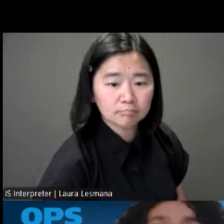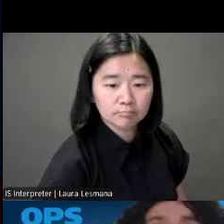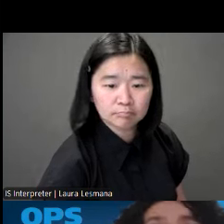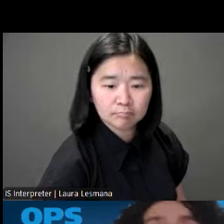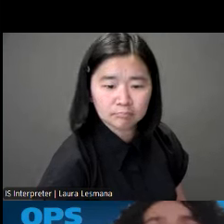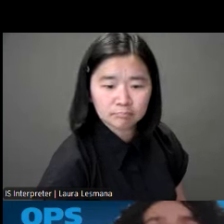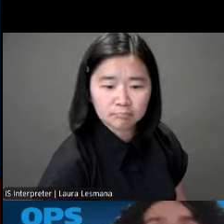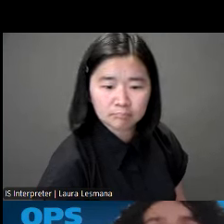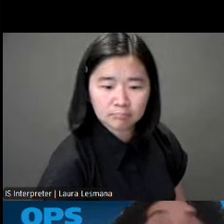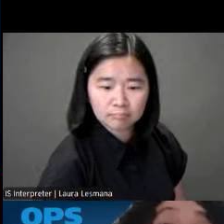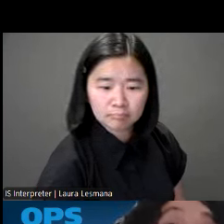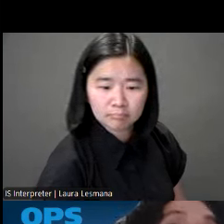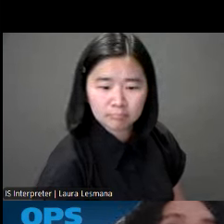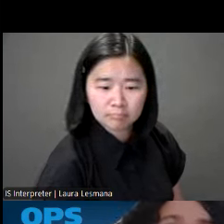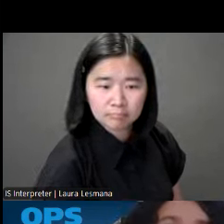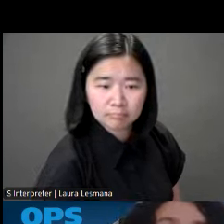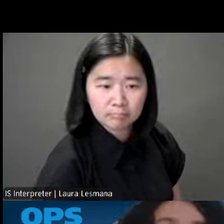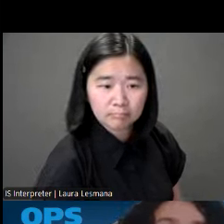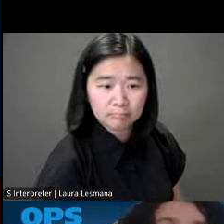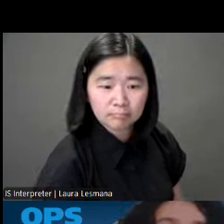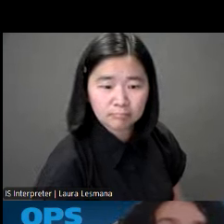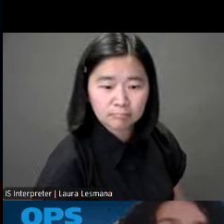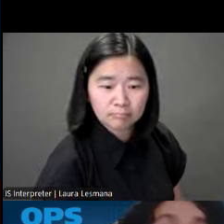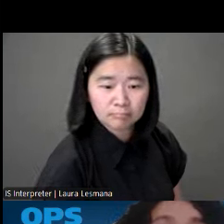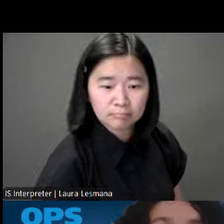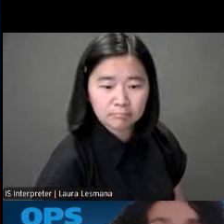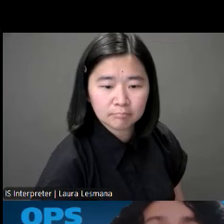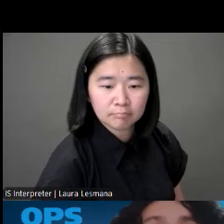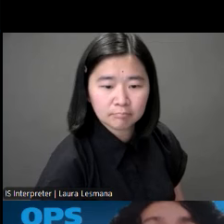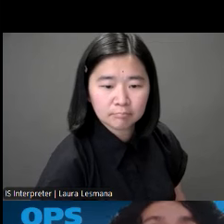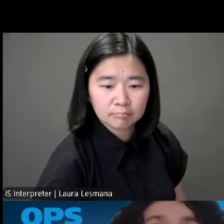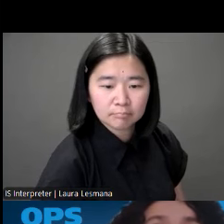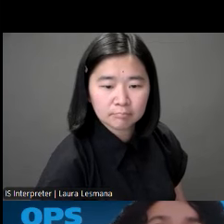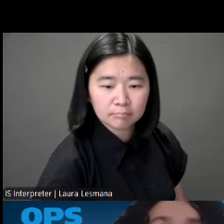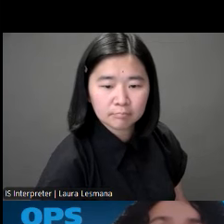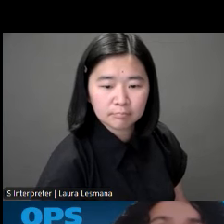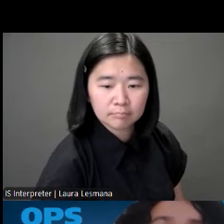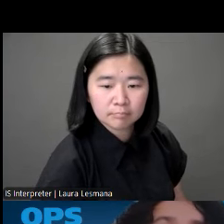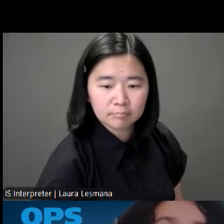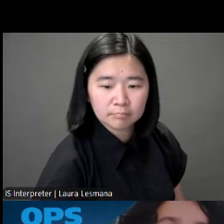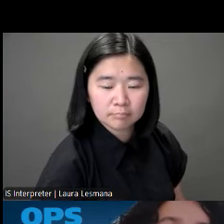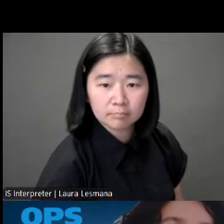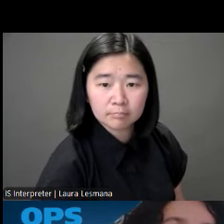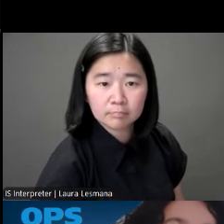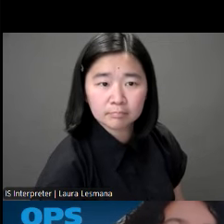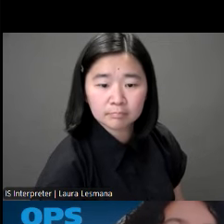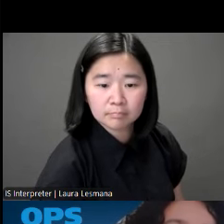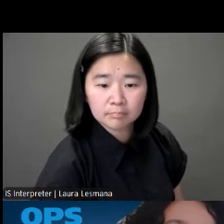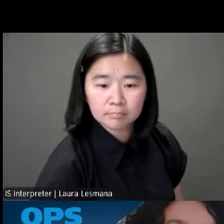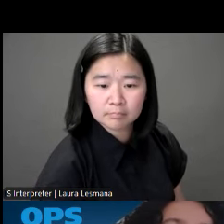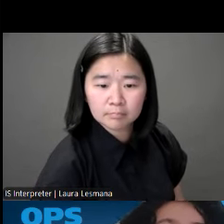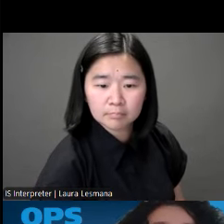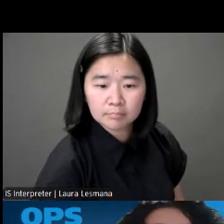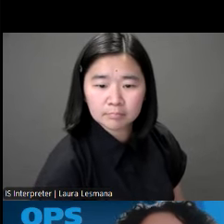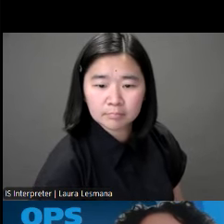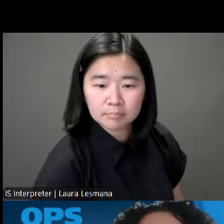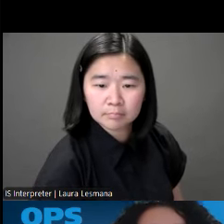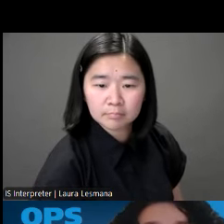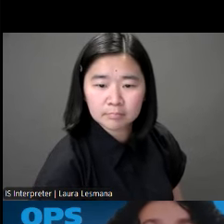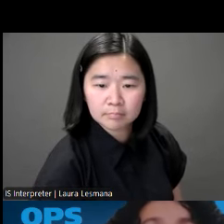elimination. centrarme So I'm going to en try esos to ámbitos center y on compartir these con ustedes topics algunas and to herramientas share en with you breve some exposición, ¿no?